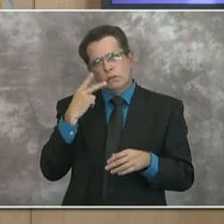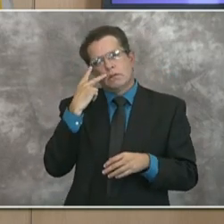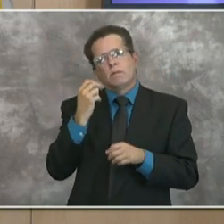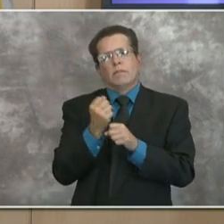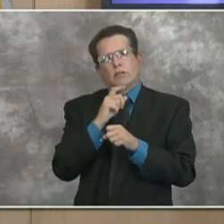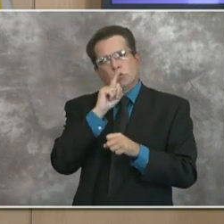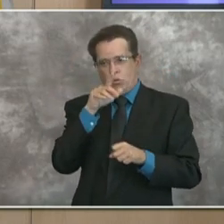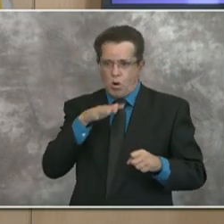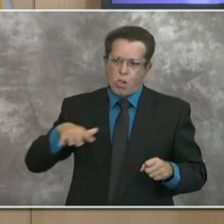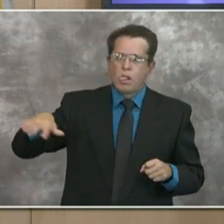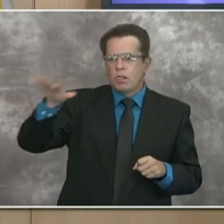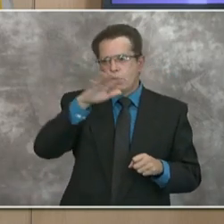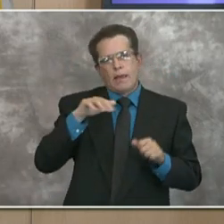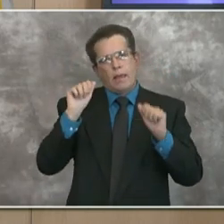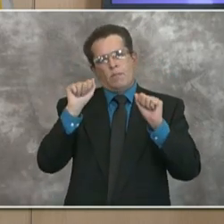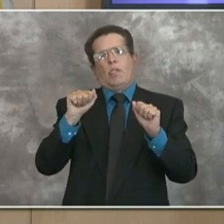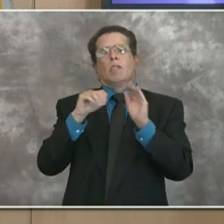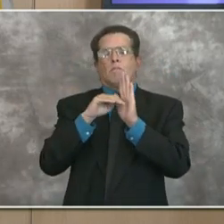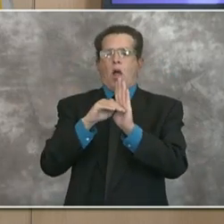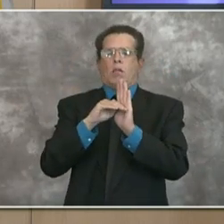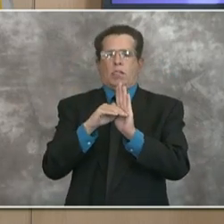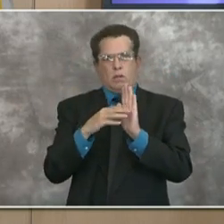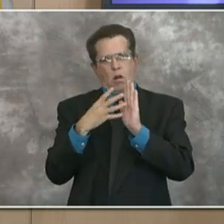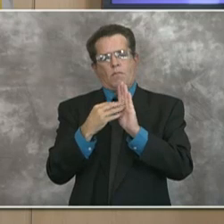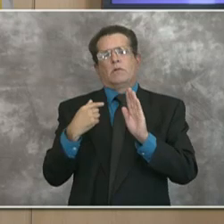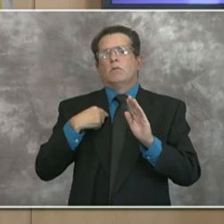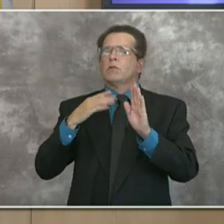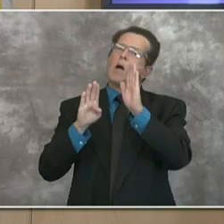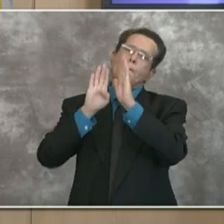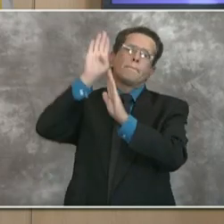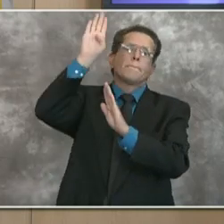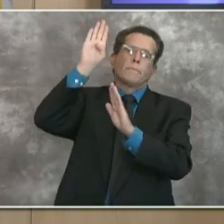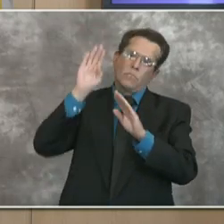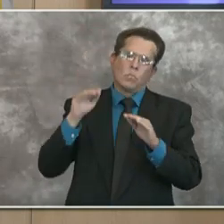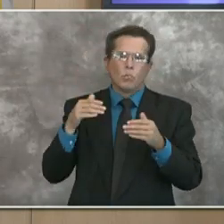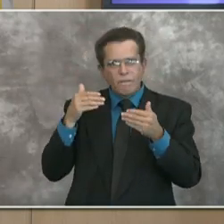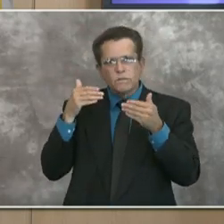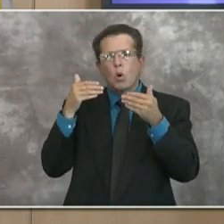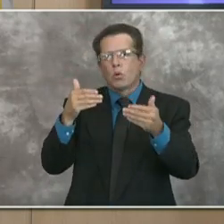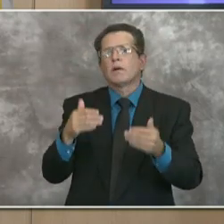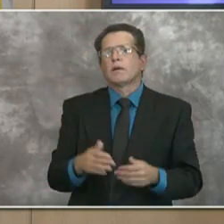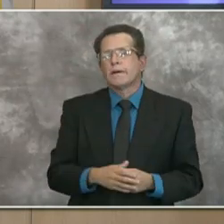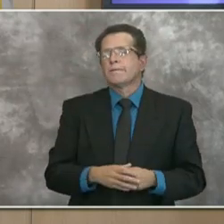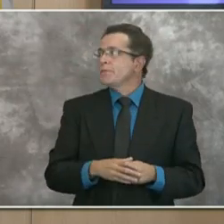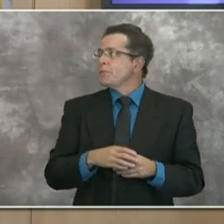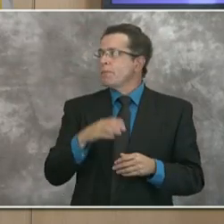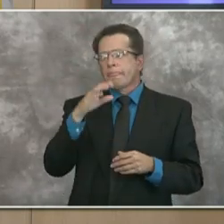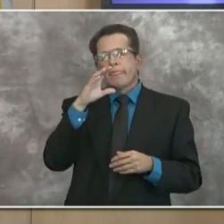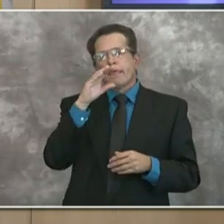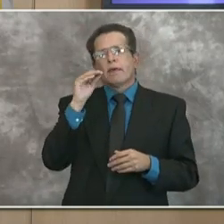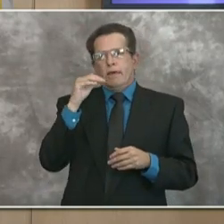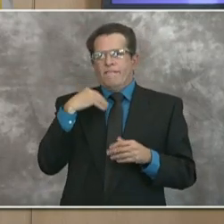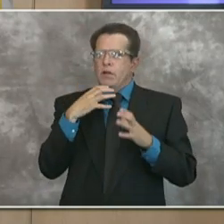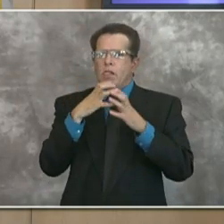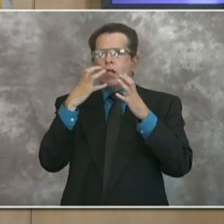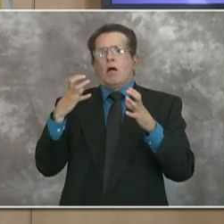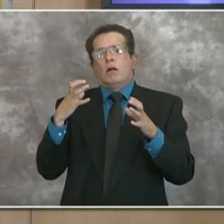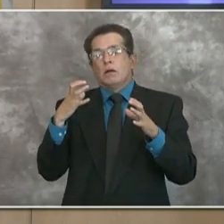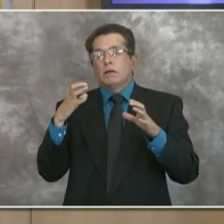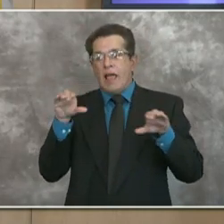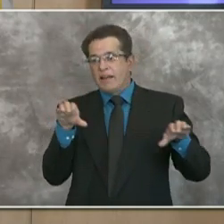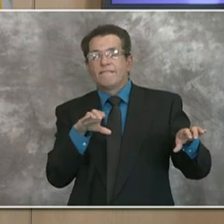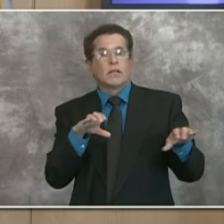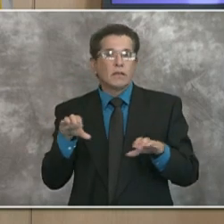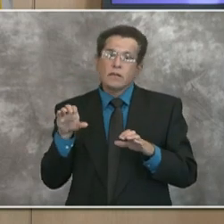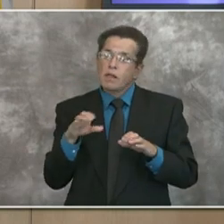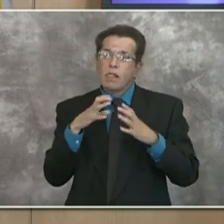that as a region we continue to be a model and we continue to be held up and we continue to move forward. There was a lot of activity